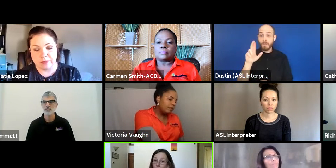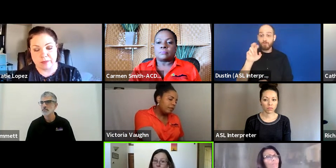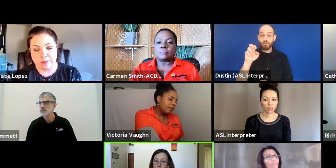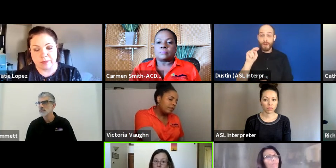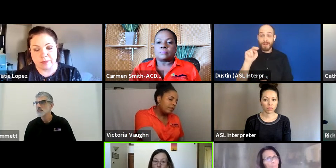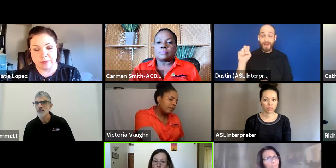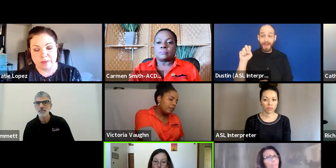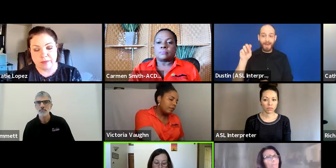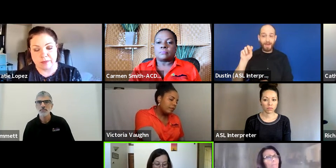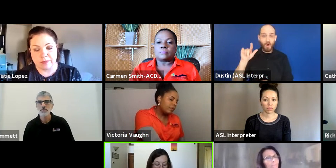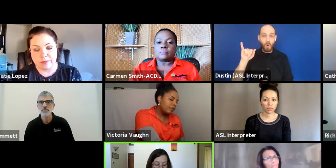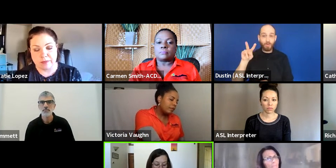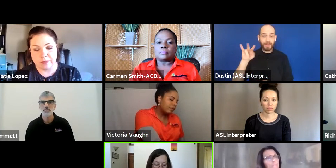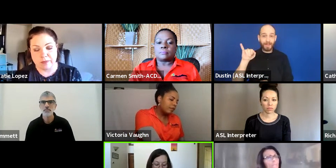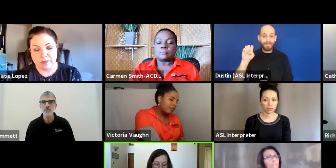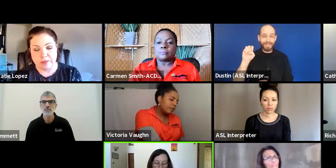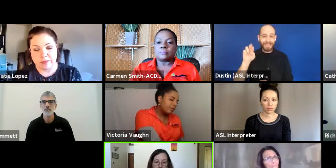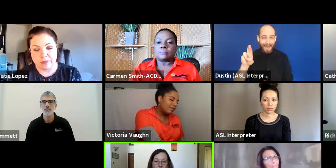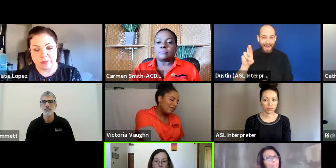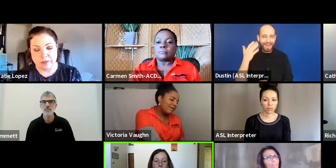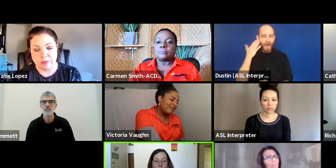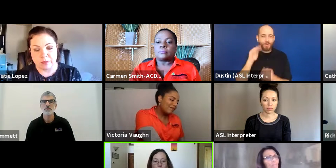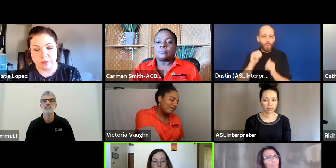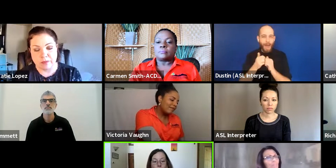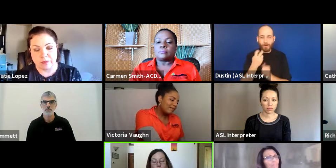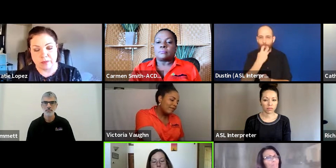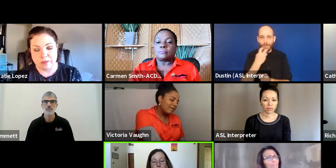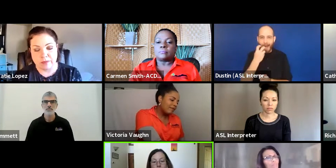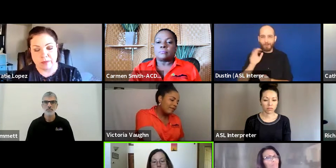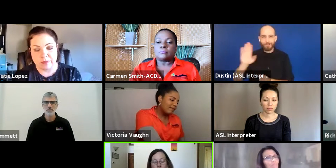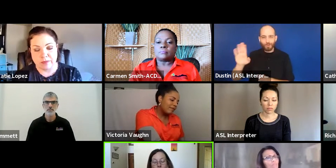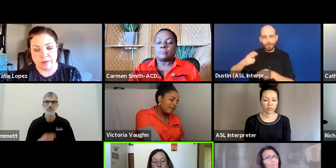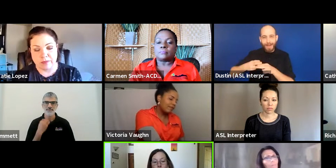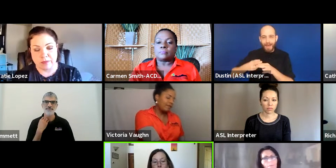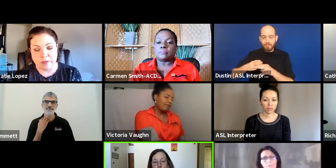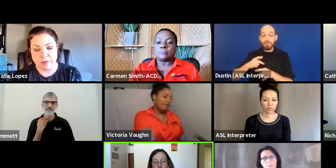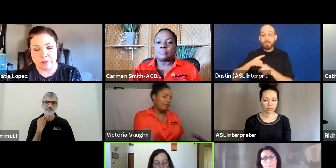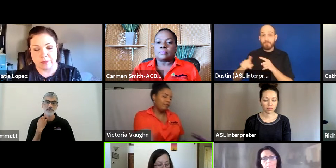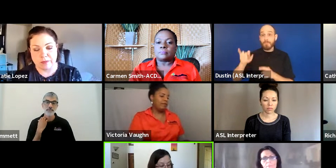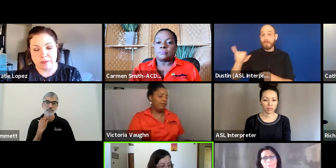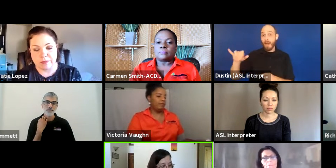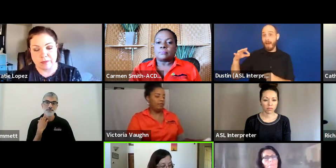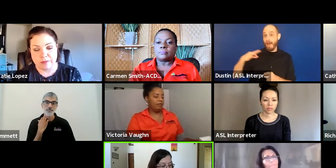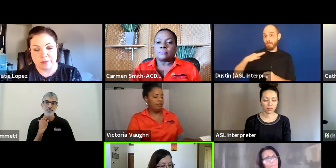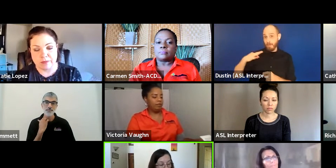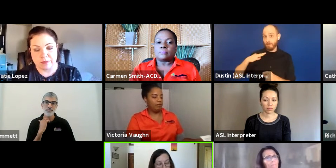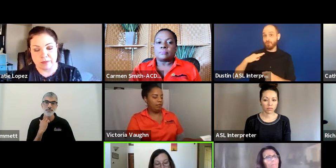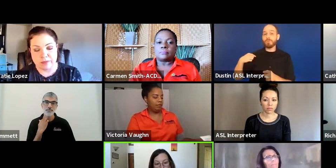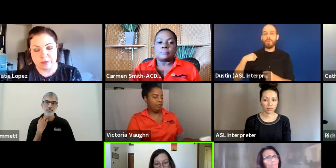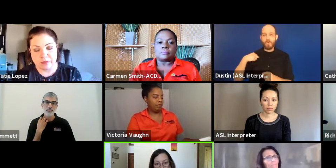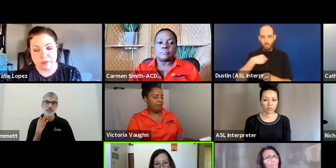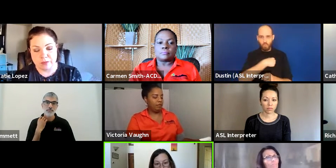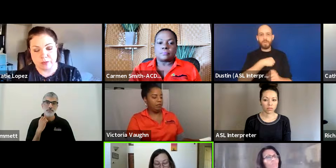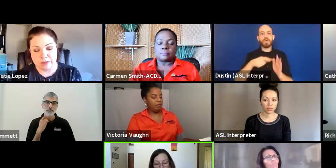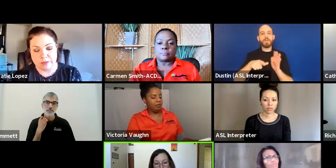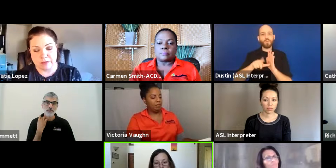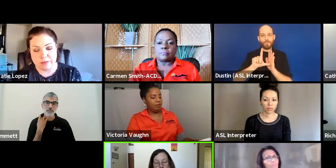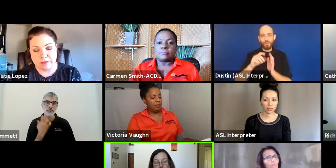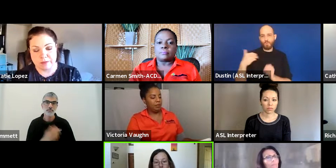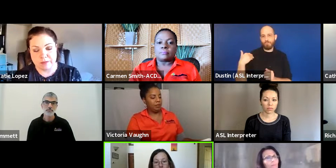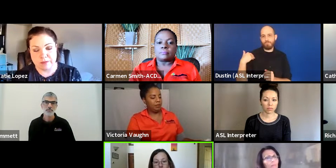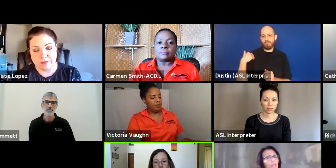Olivier, or I'm not sure how you pronounce her name. That was an application that we reviewed during the September